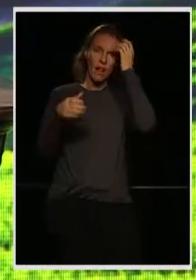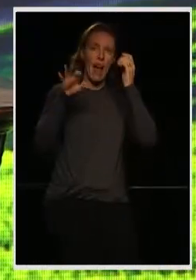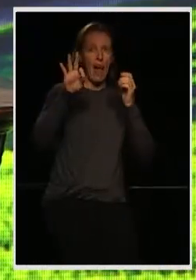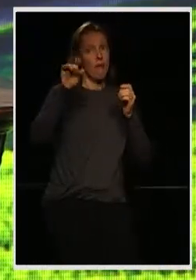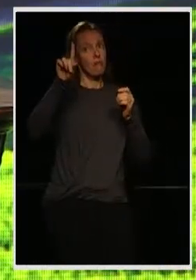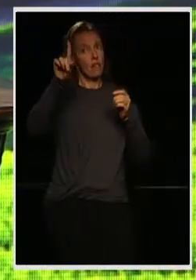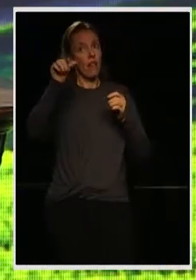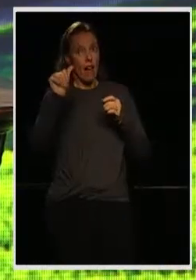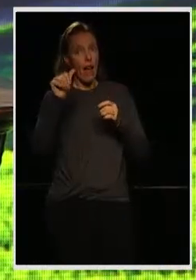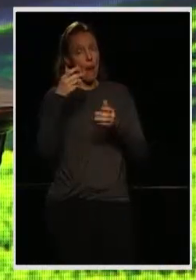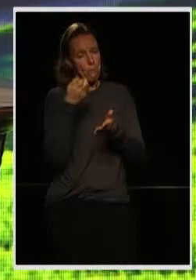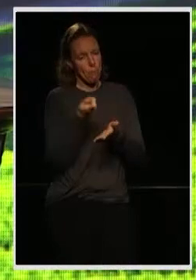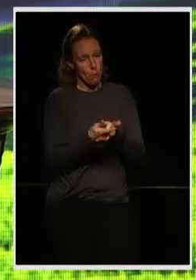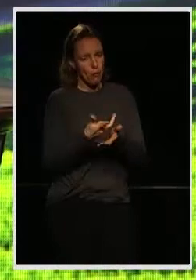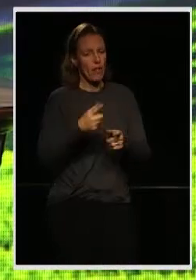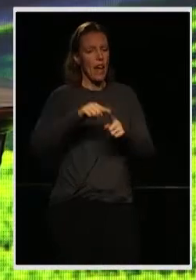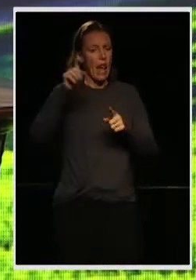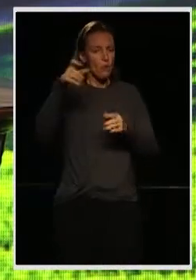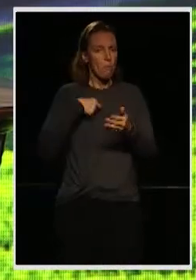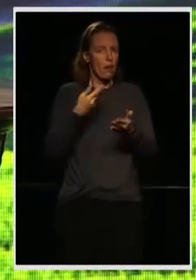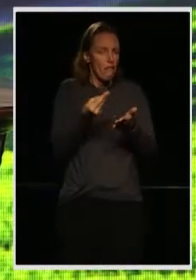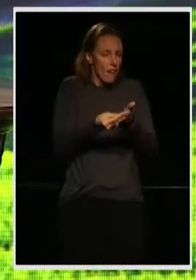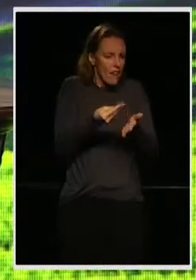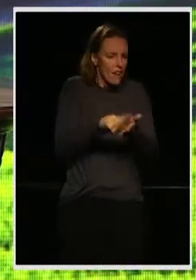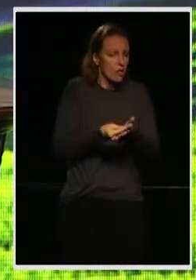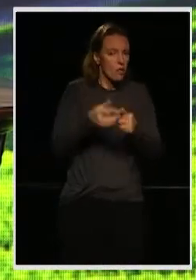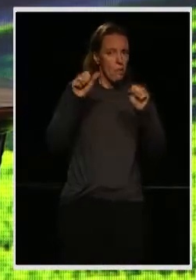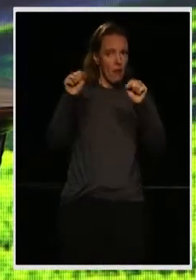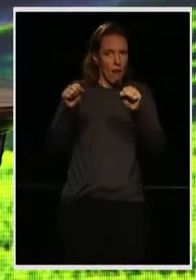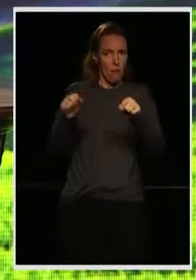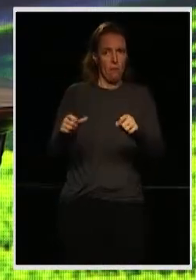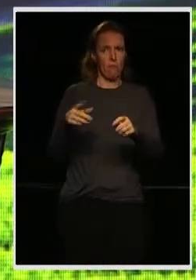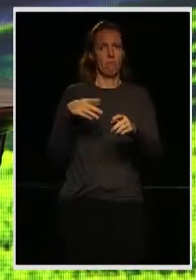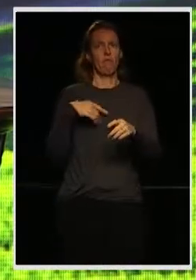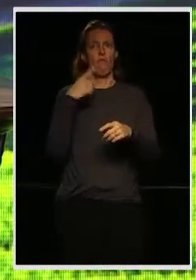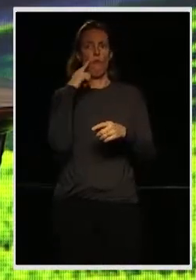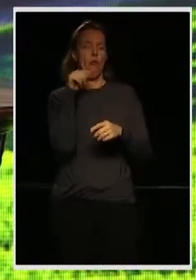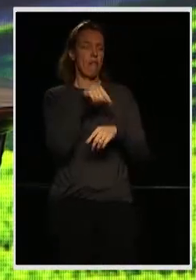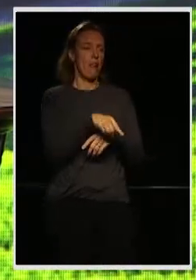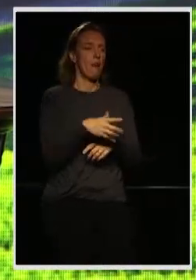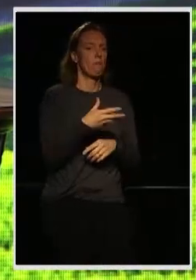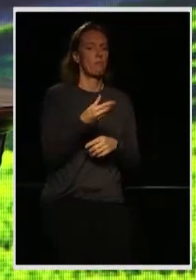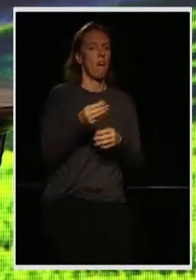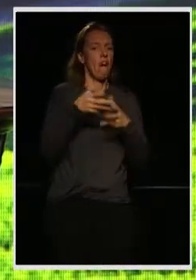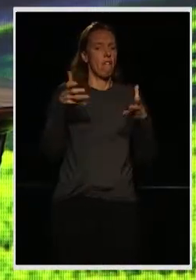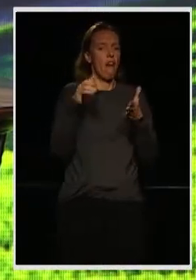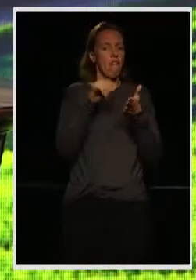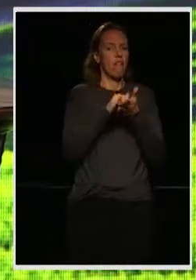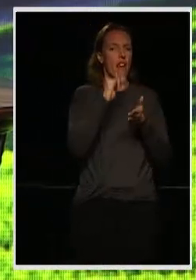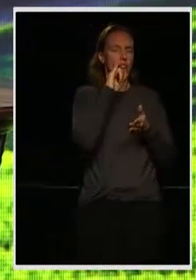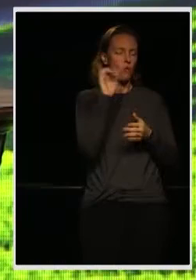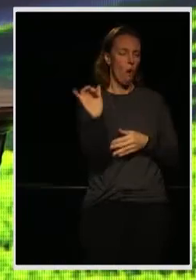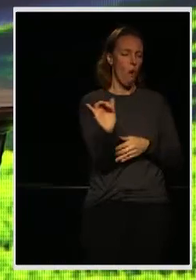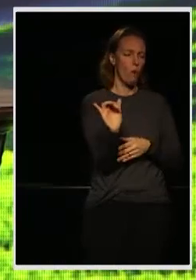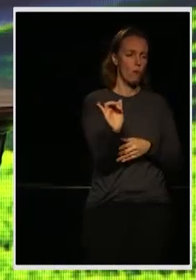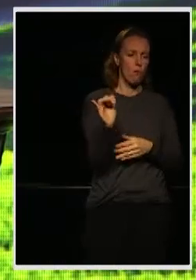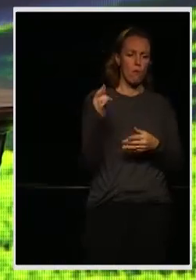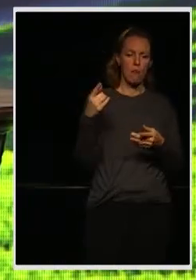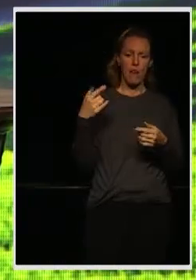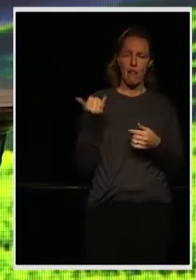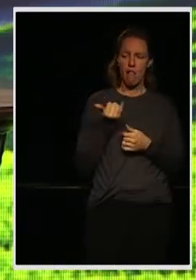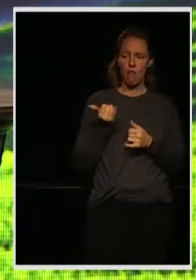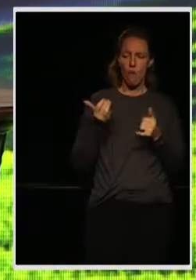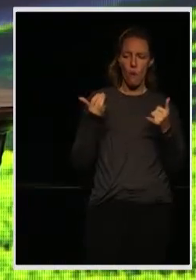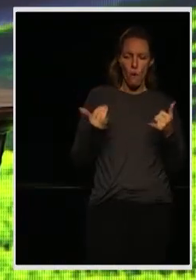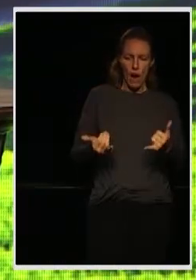for instance. It has to be financially attainable for right. them. And so a lot of it is also, so right now